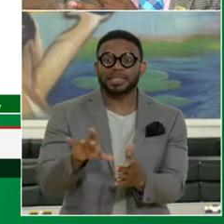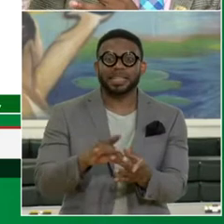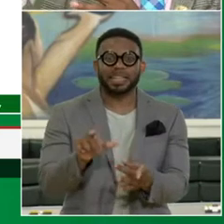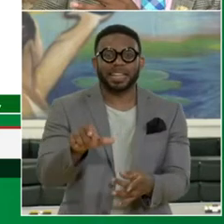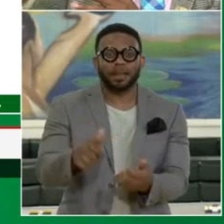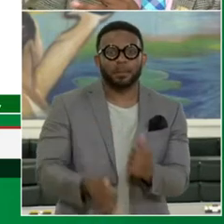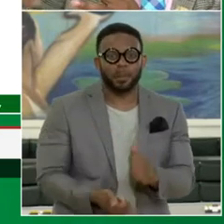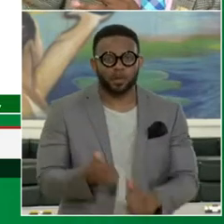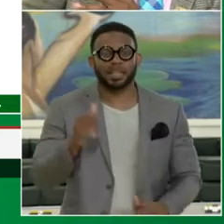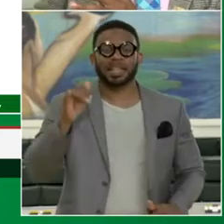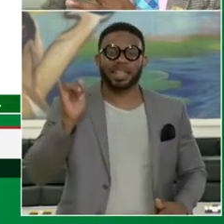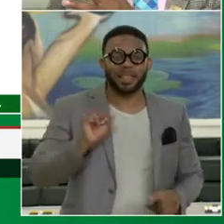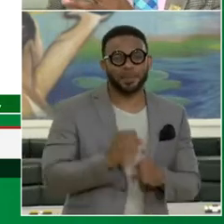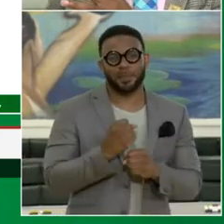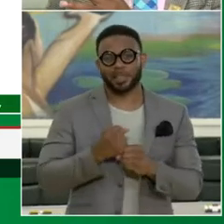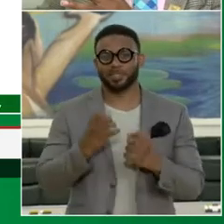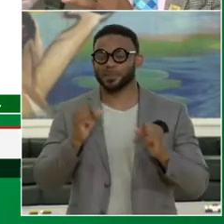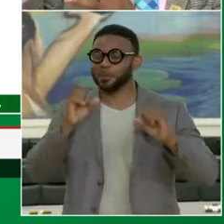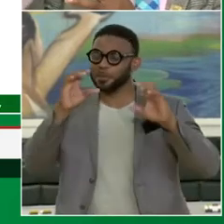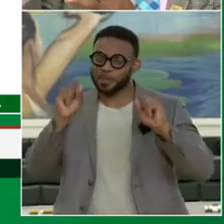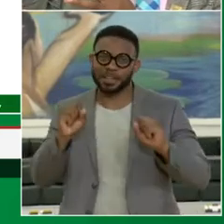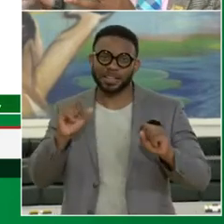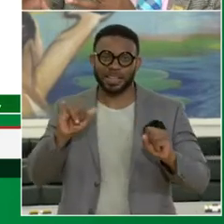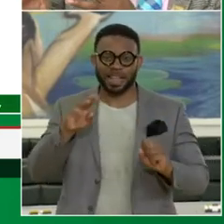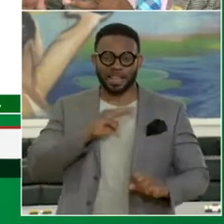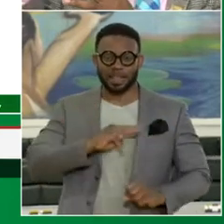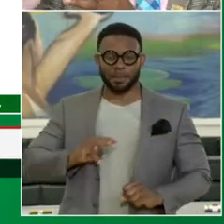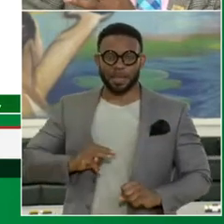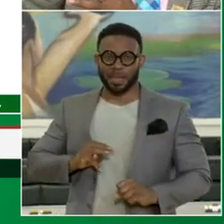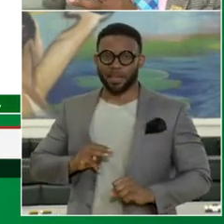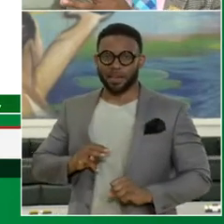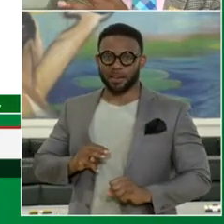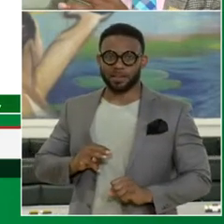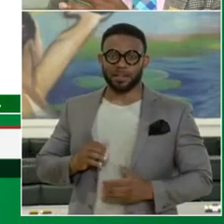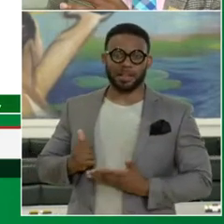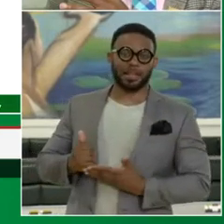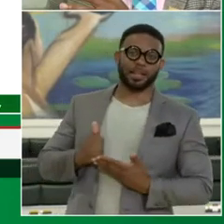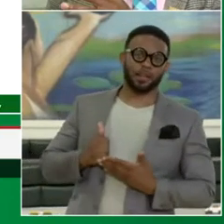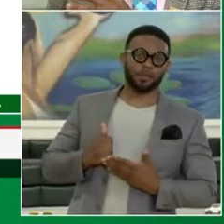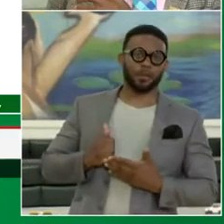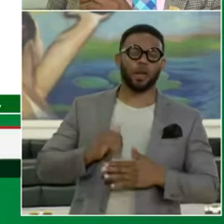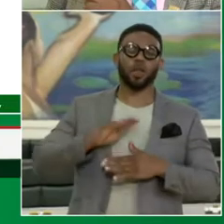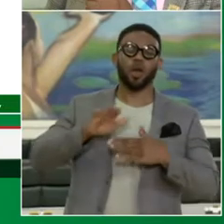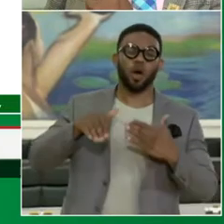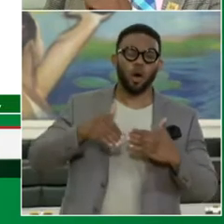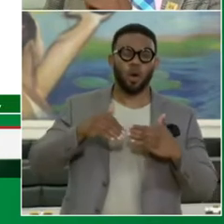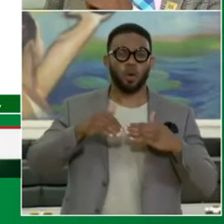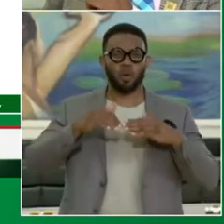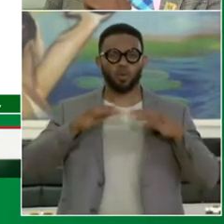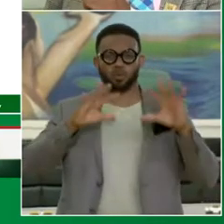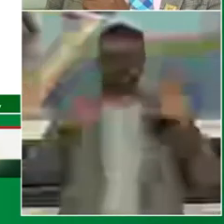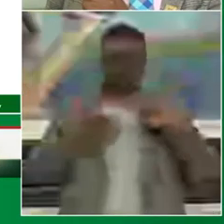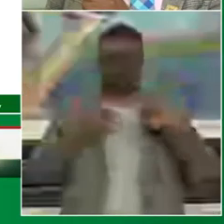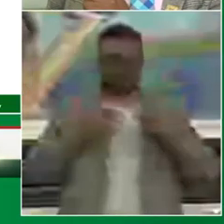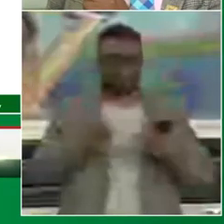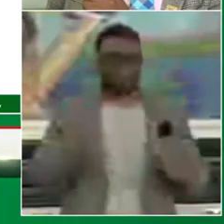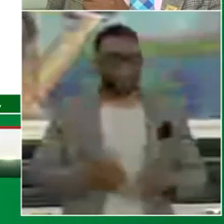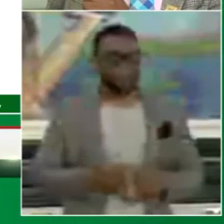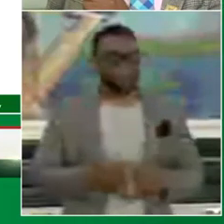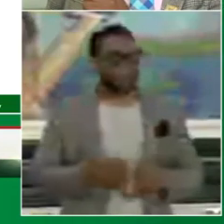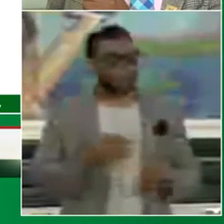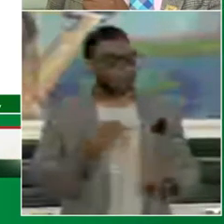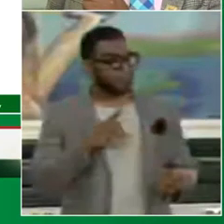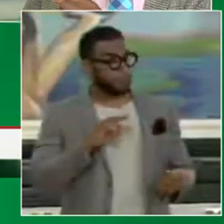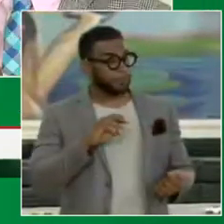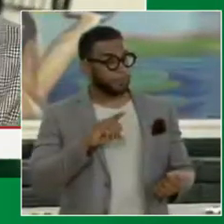done. And that's what makes it so amazing that she's tackling the whole household. And so I love that. And this